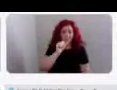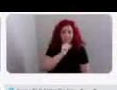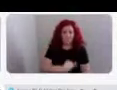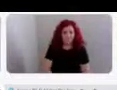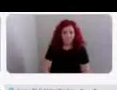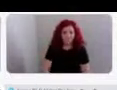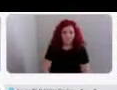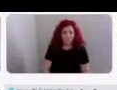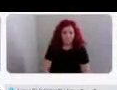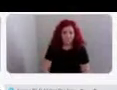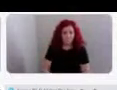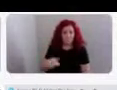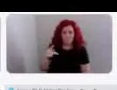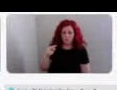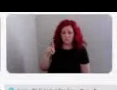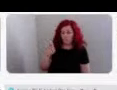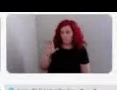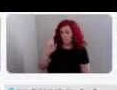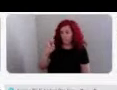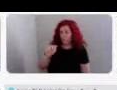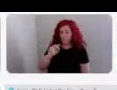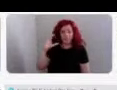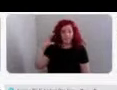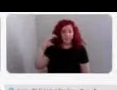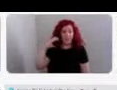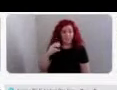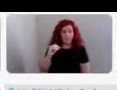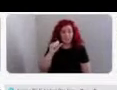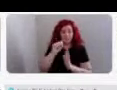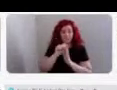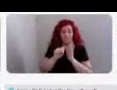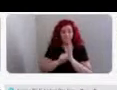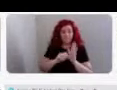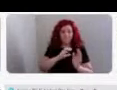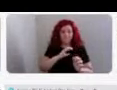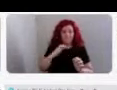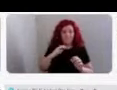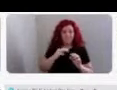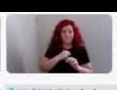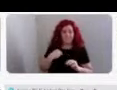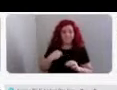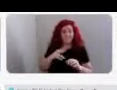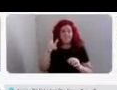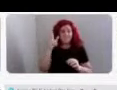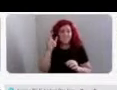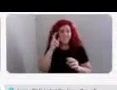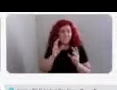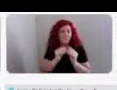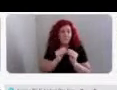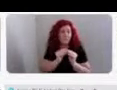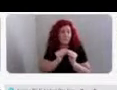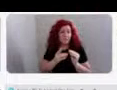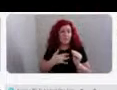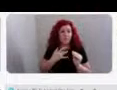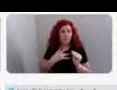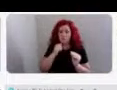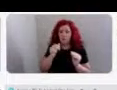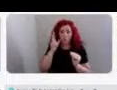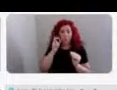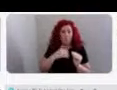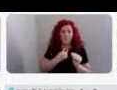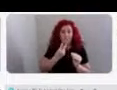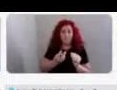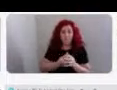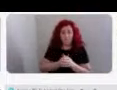i'm a precinct captain and state committee member though these are listening meetings i feel that you've not heard my voice